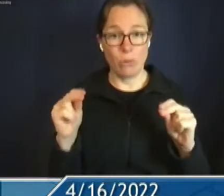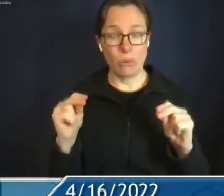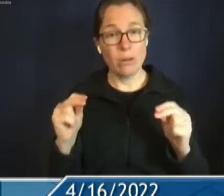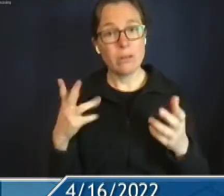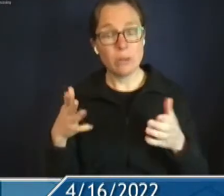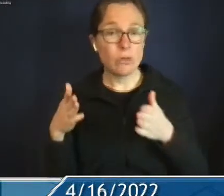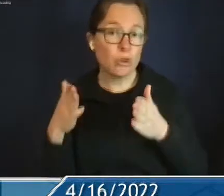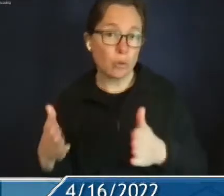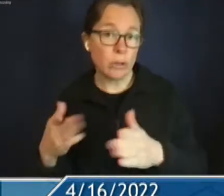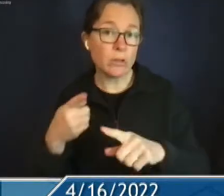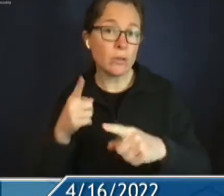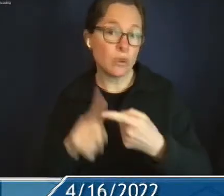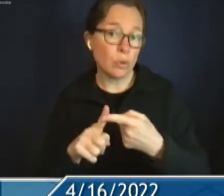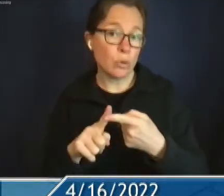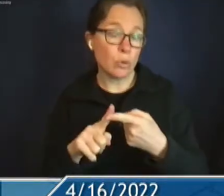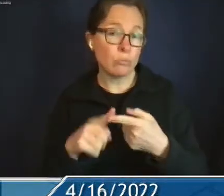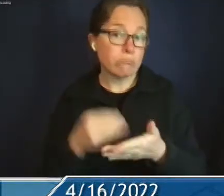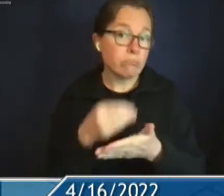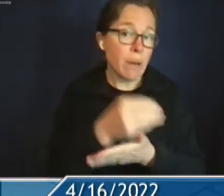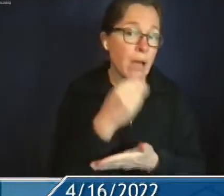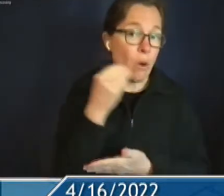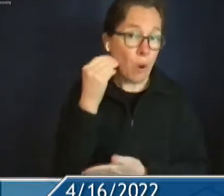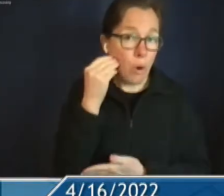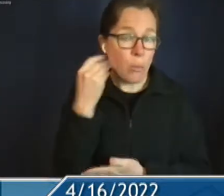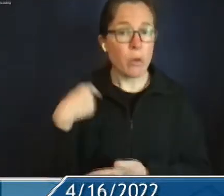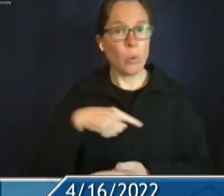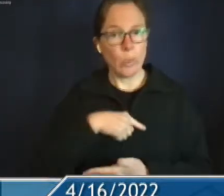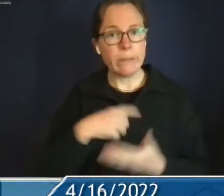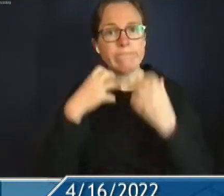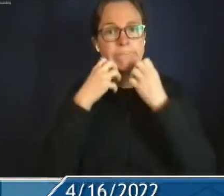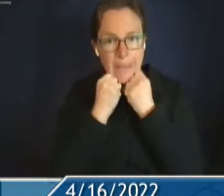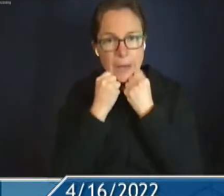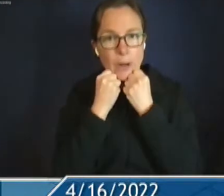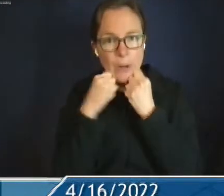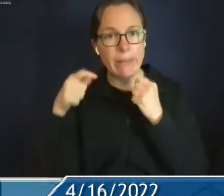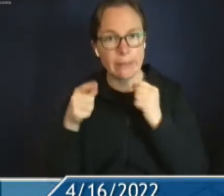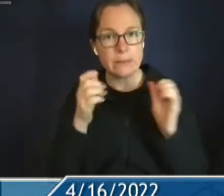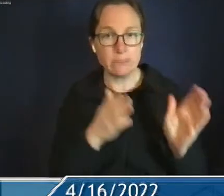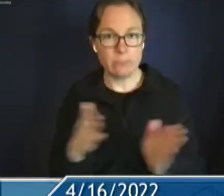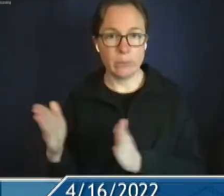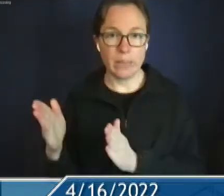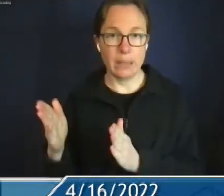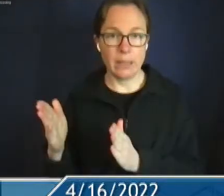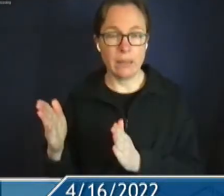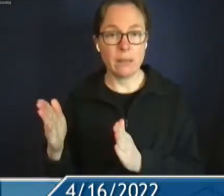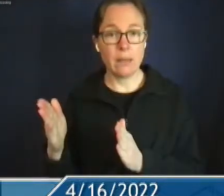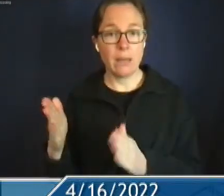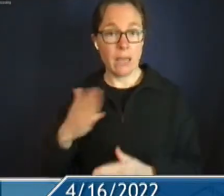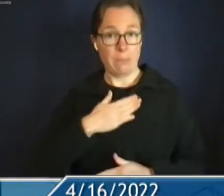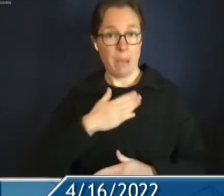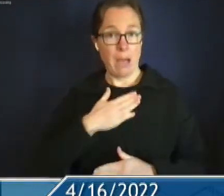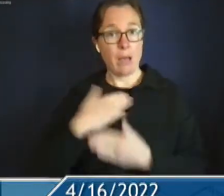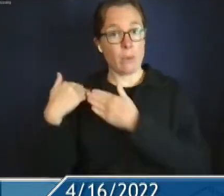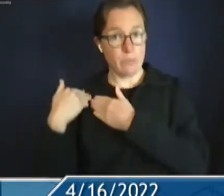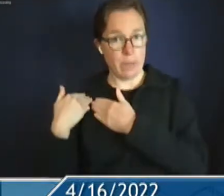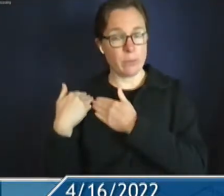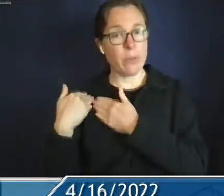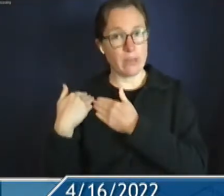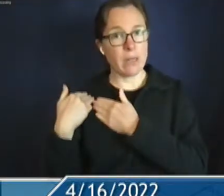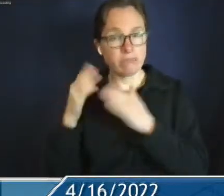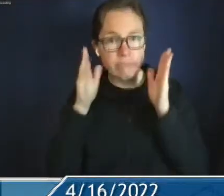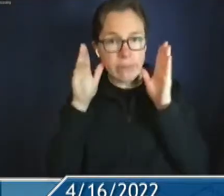is something that all of us on this council care about. And I specifically have assignments that allow me to focus on that.